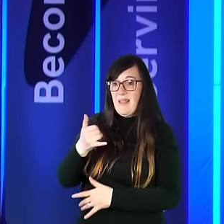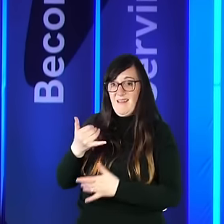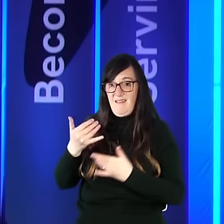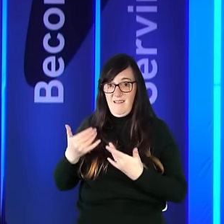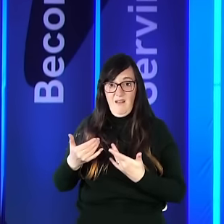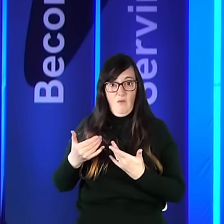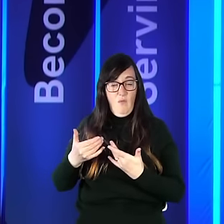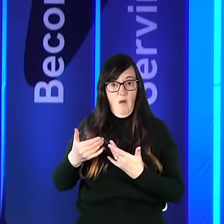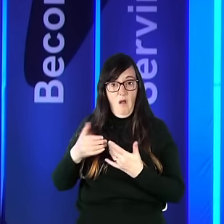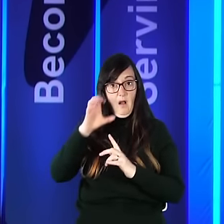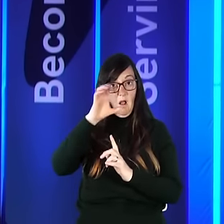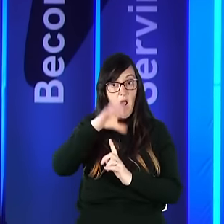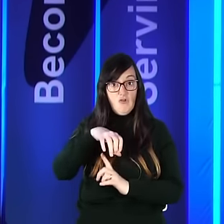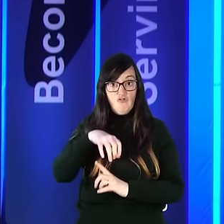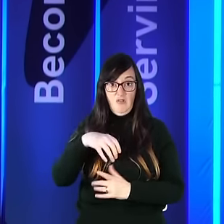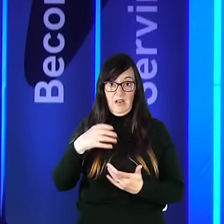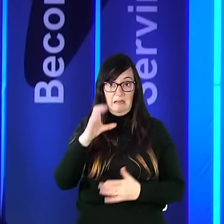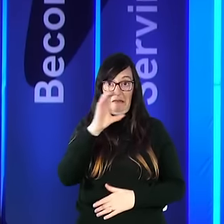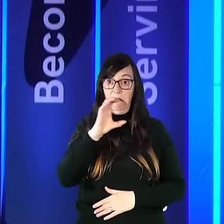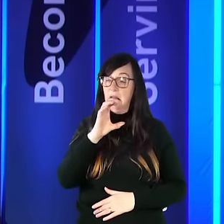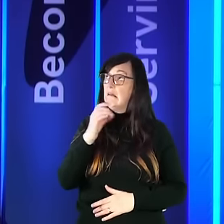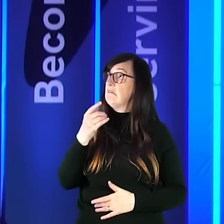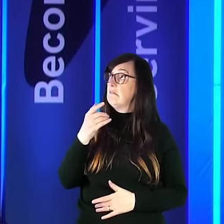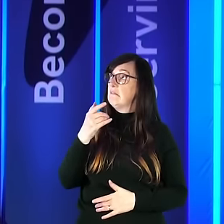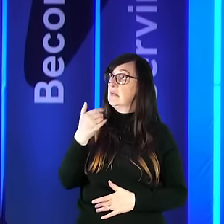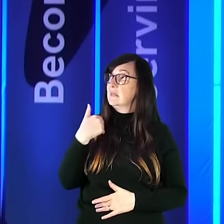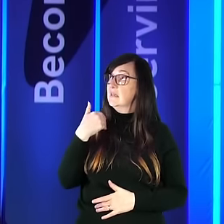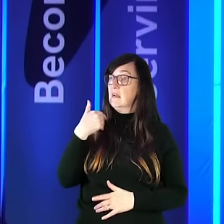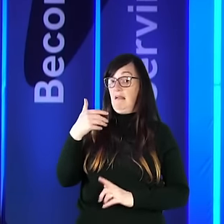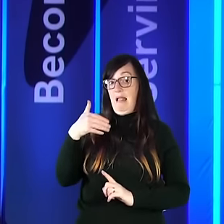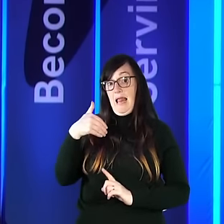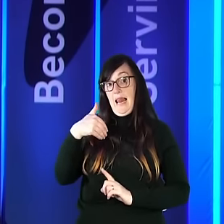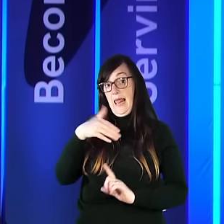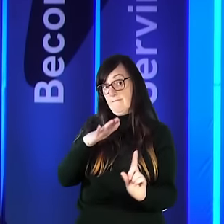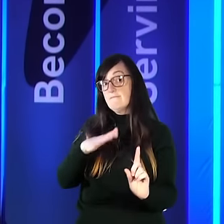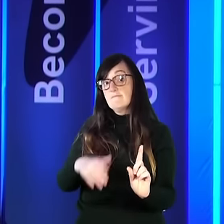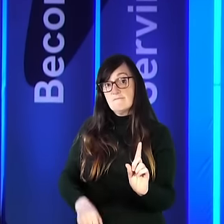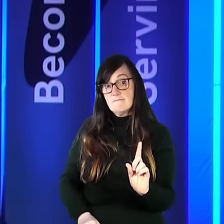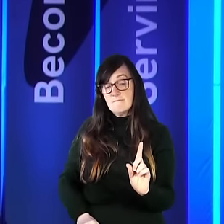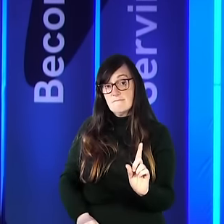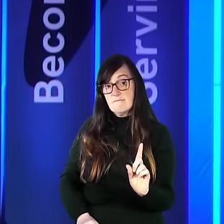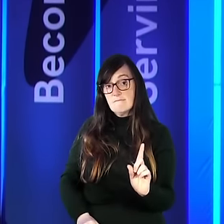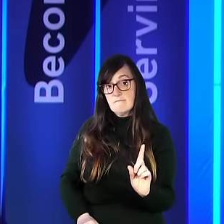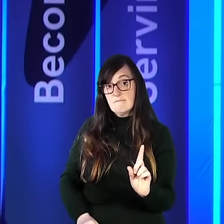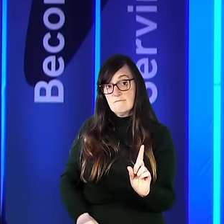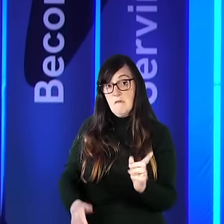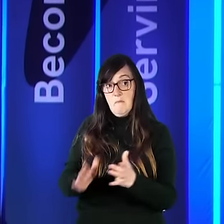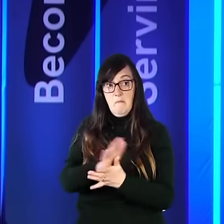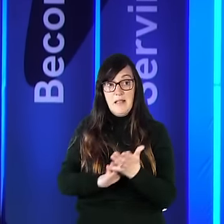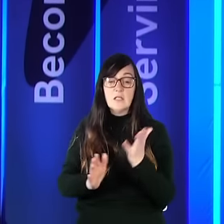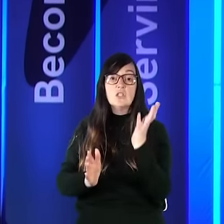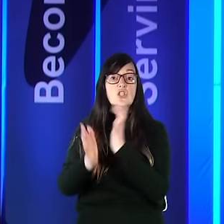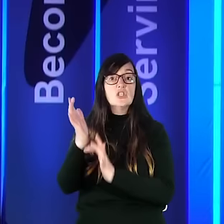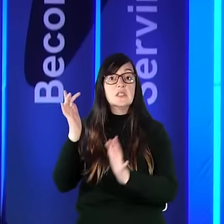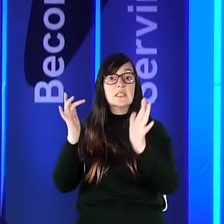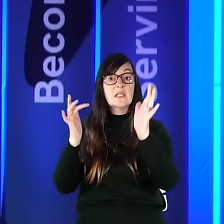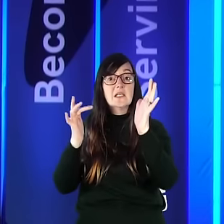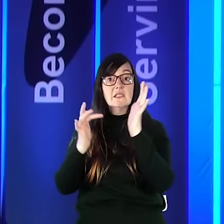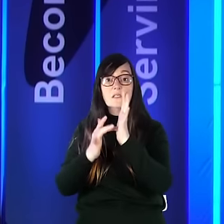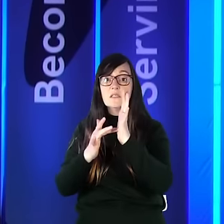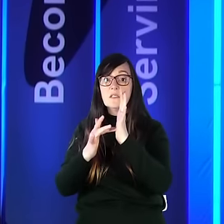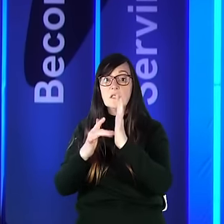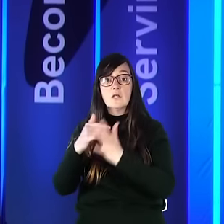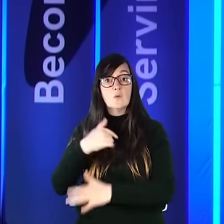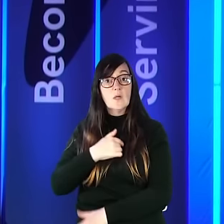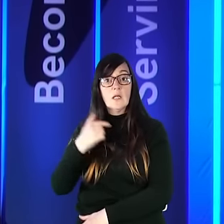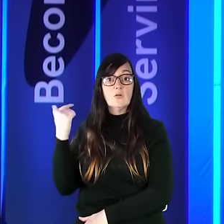course Abraham does as early as Genesis 12, to leave our country to take the message of Jesus to another country where people